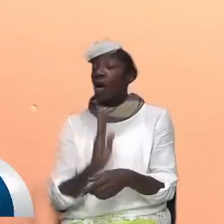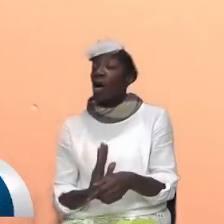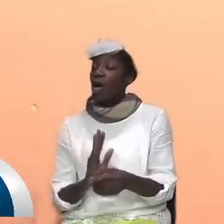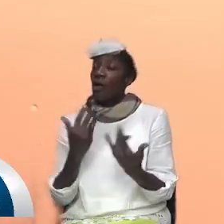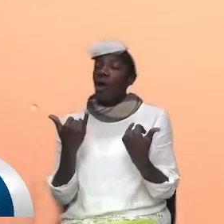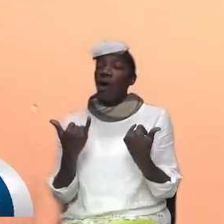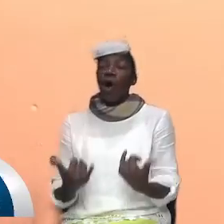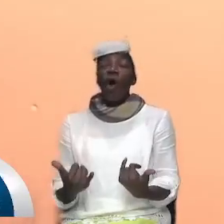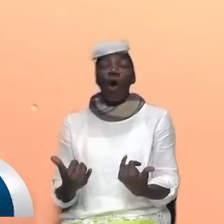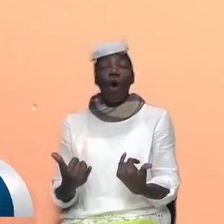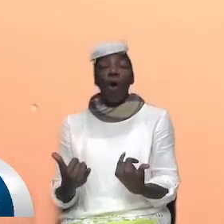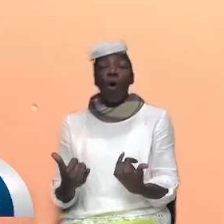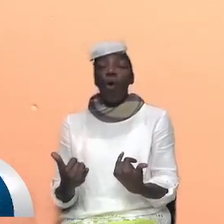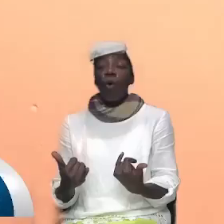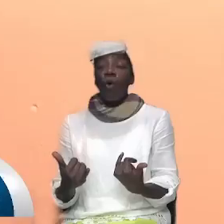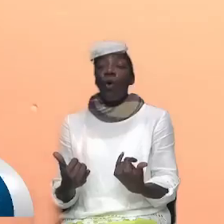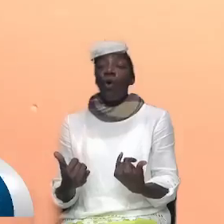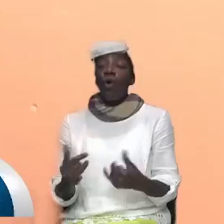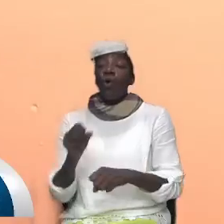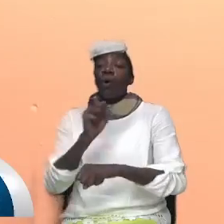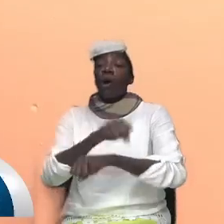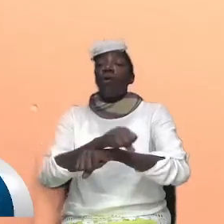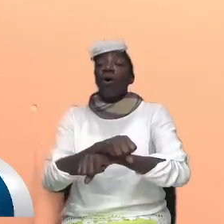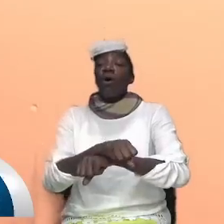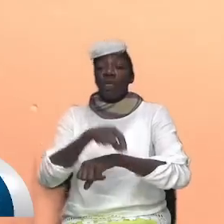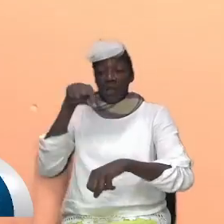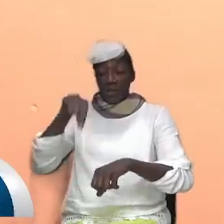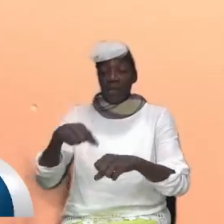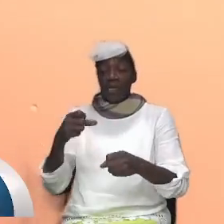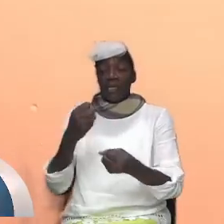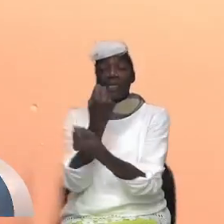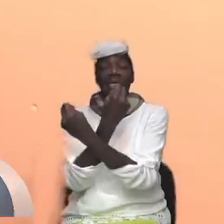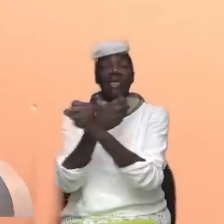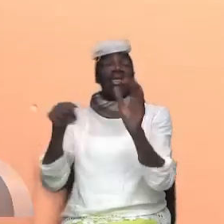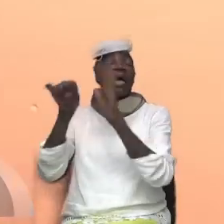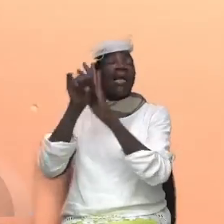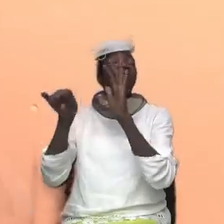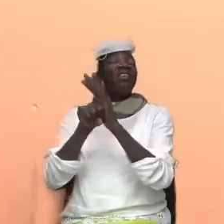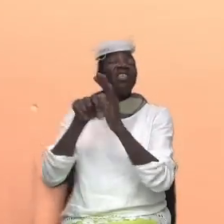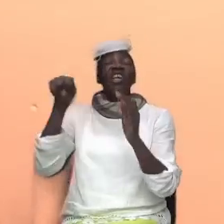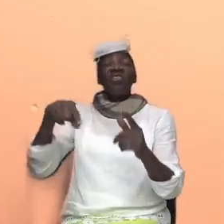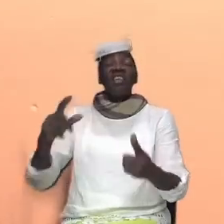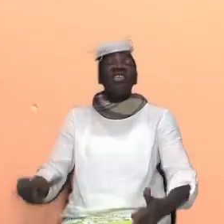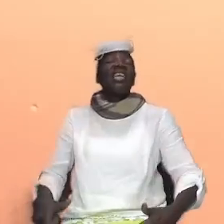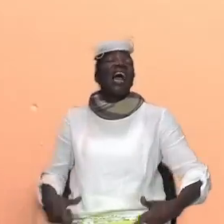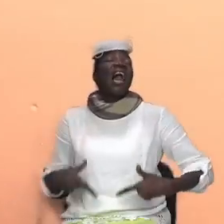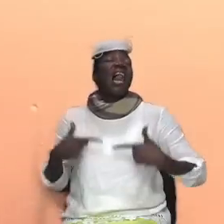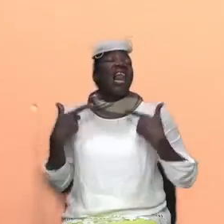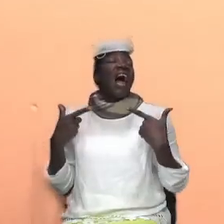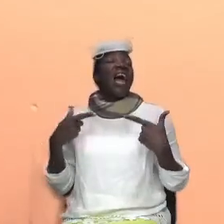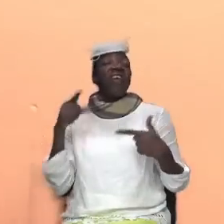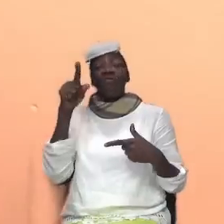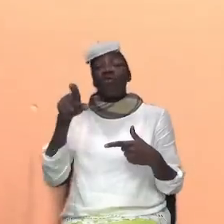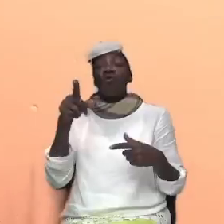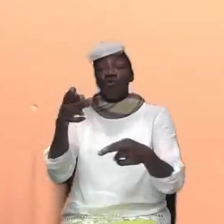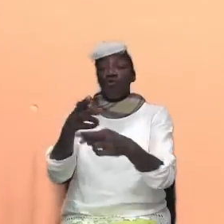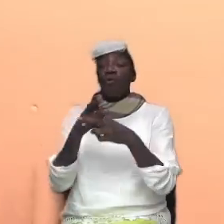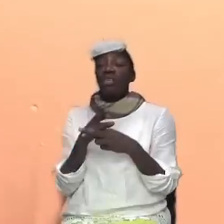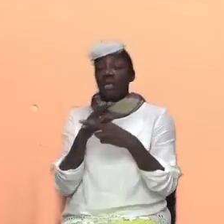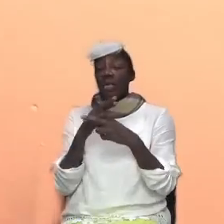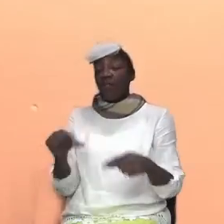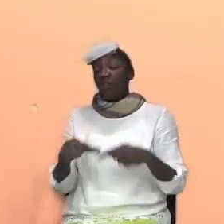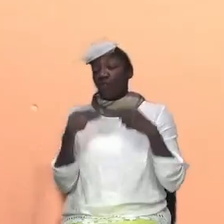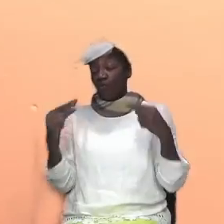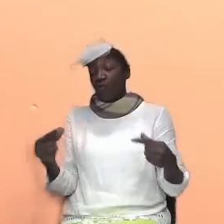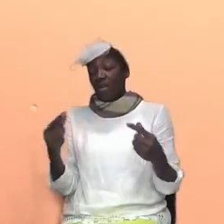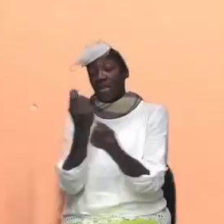we treated with this great salvation, or how we treated with life since we received this great